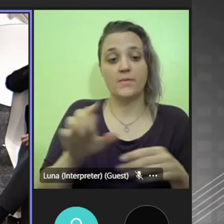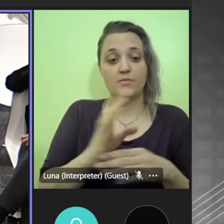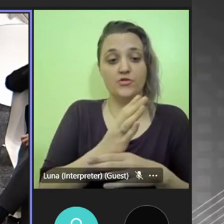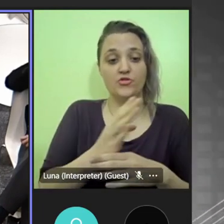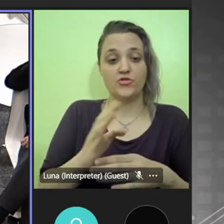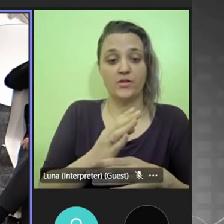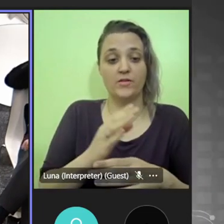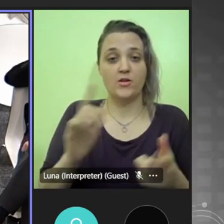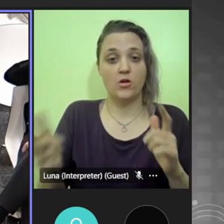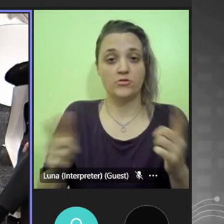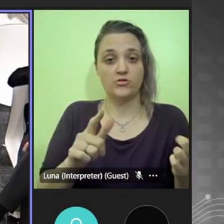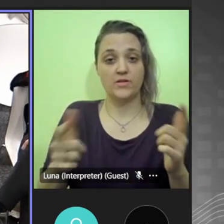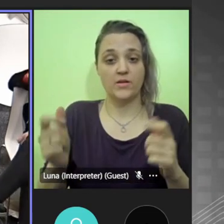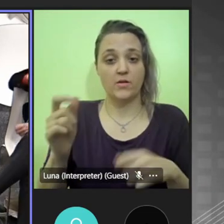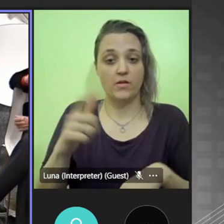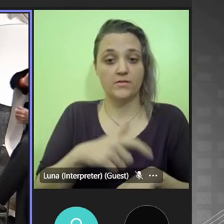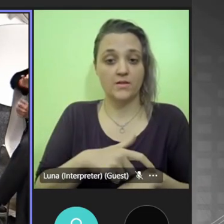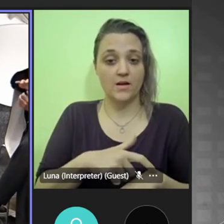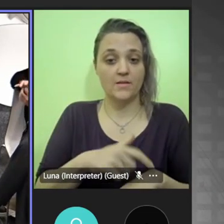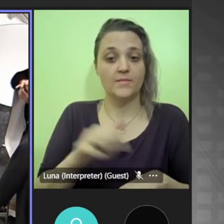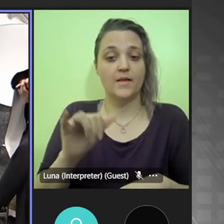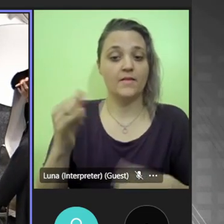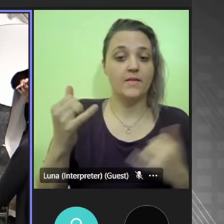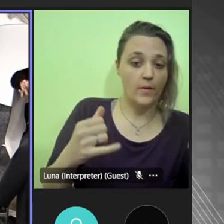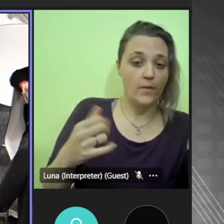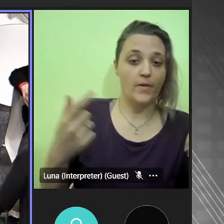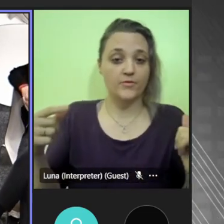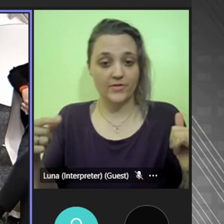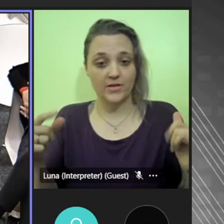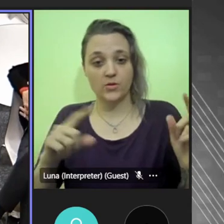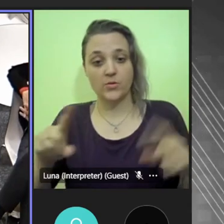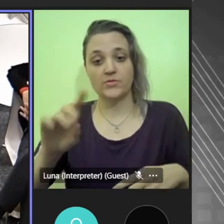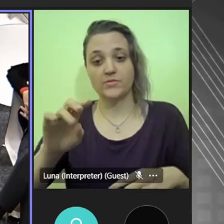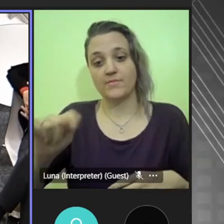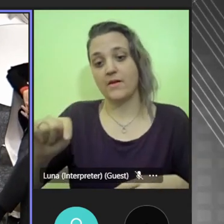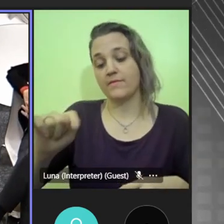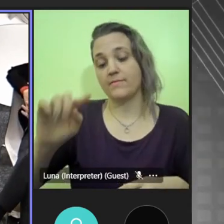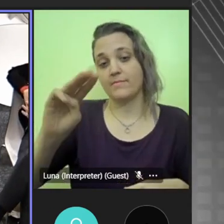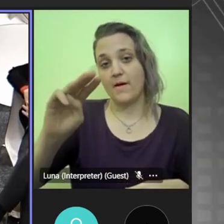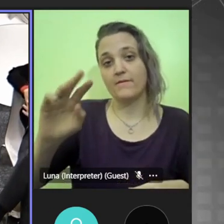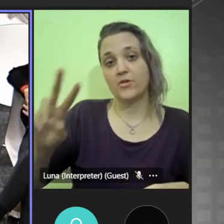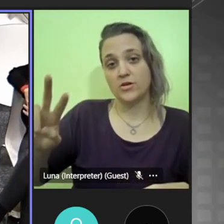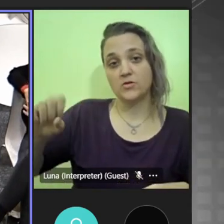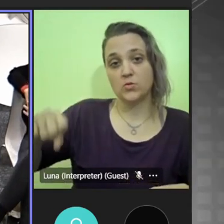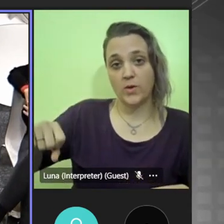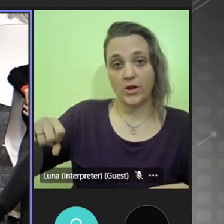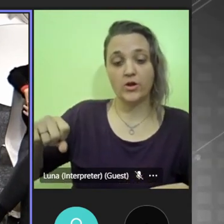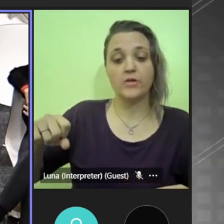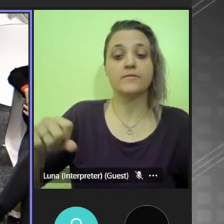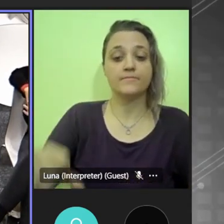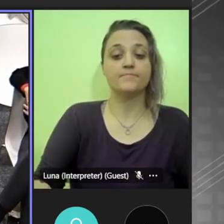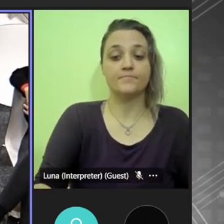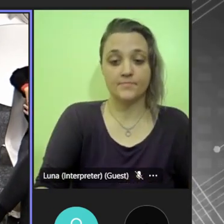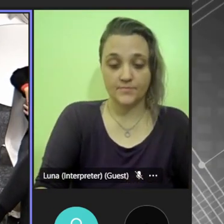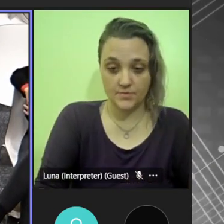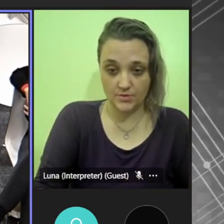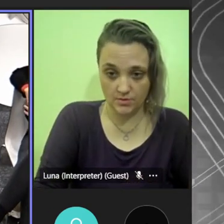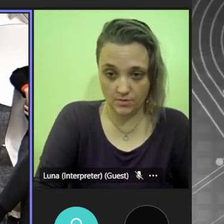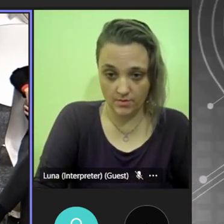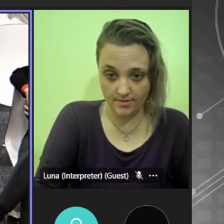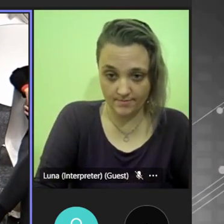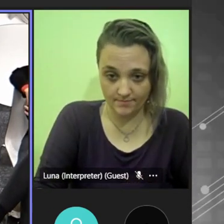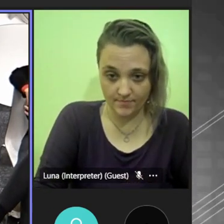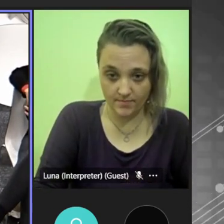have the same frequency so they can be shared and alternate all the time, like the Yellow and Green Line going to Mount Vernon Square, the Yellow going to Mount